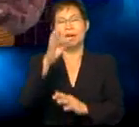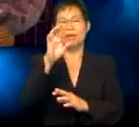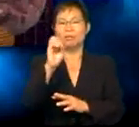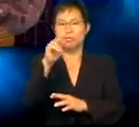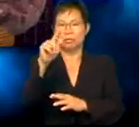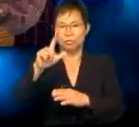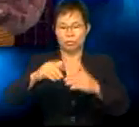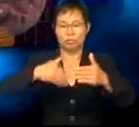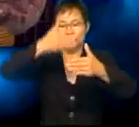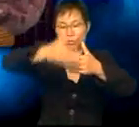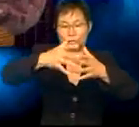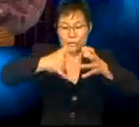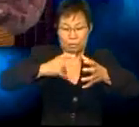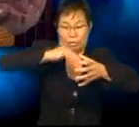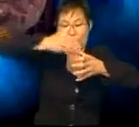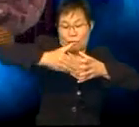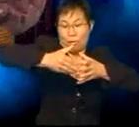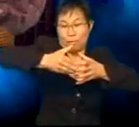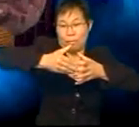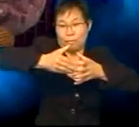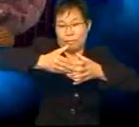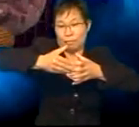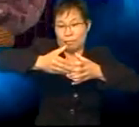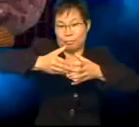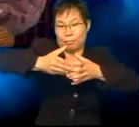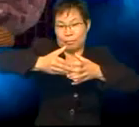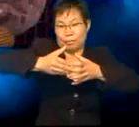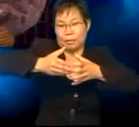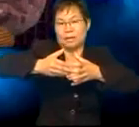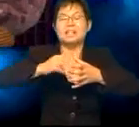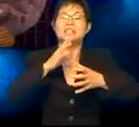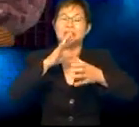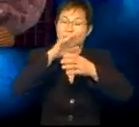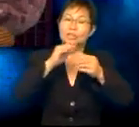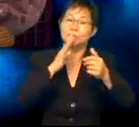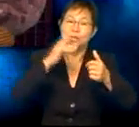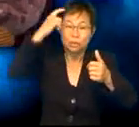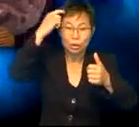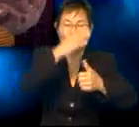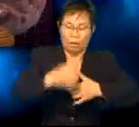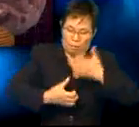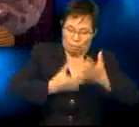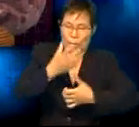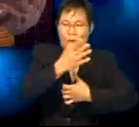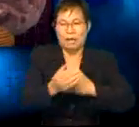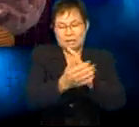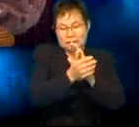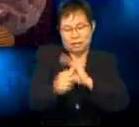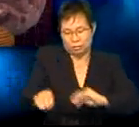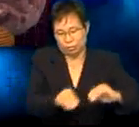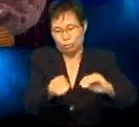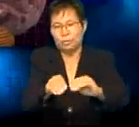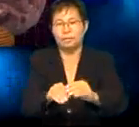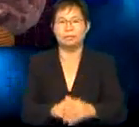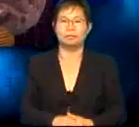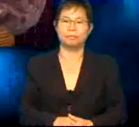The front section of your cerebrum, the frontal lobe, is involved in speech, thought, emotions, and skilled